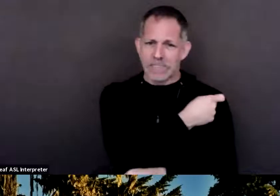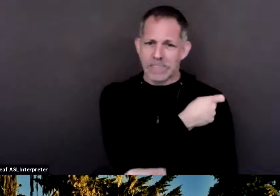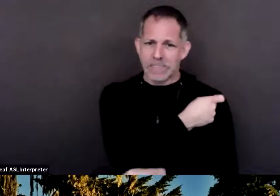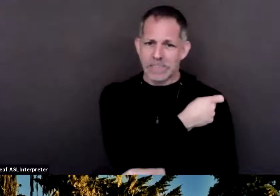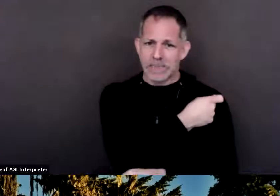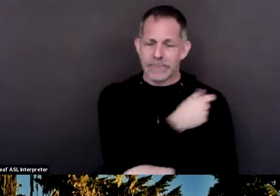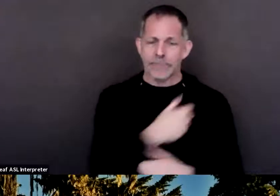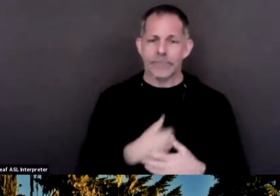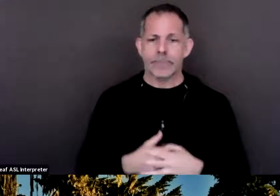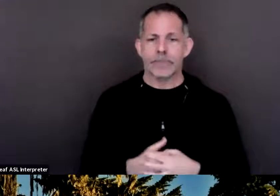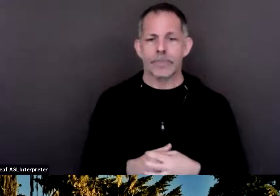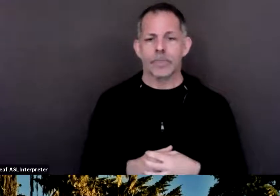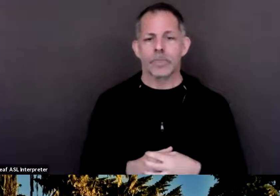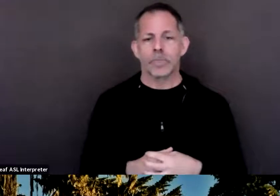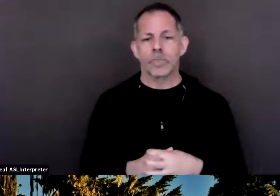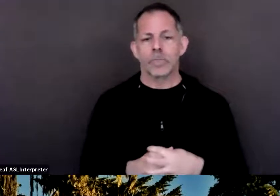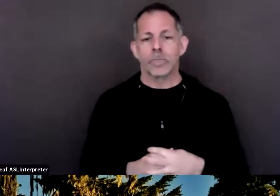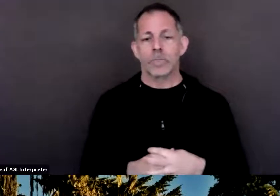fully vaccinated,